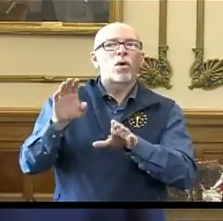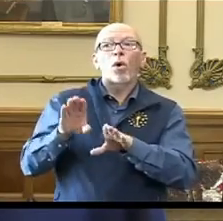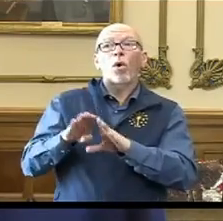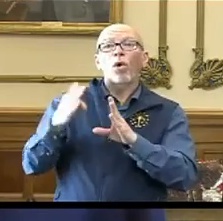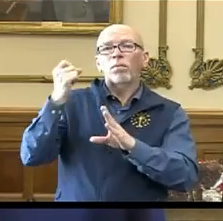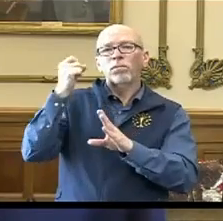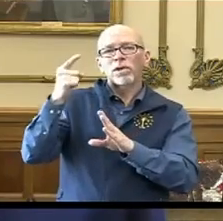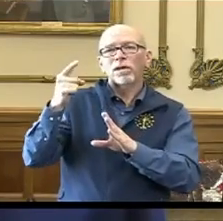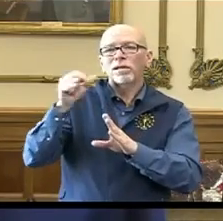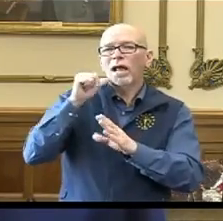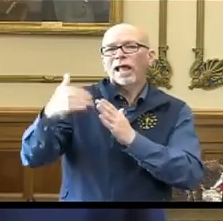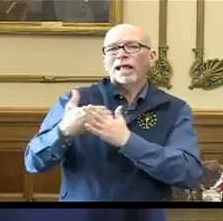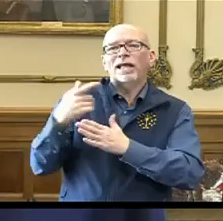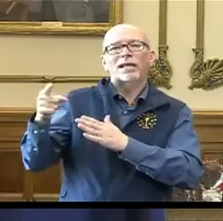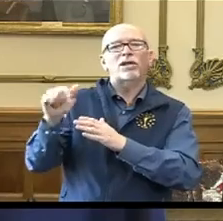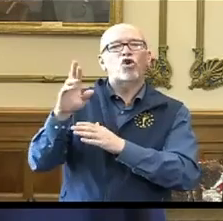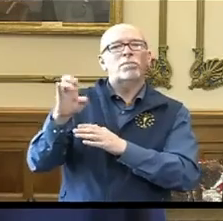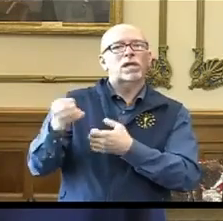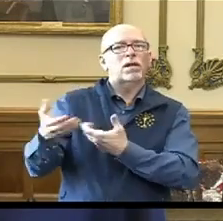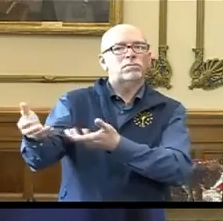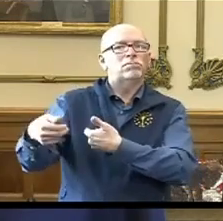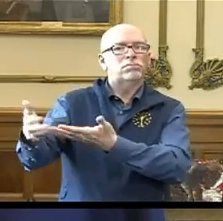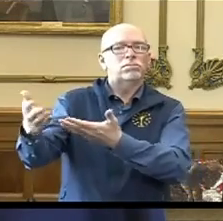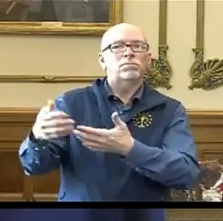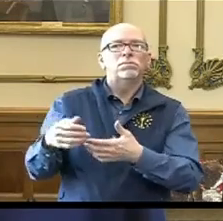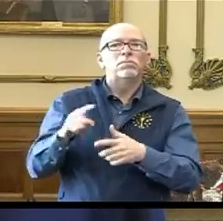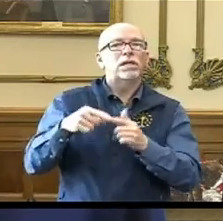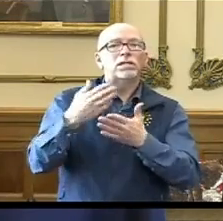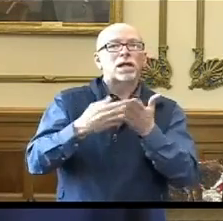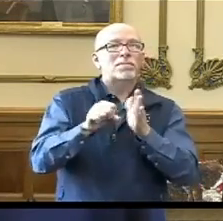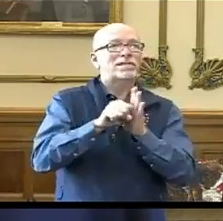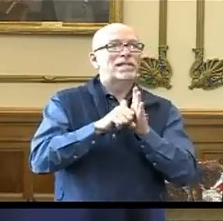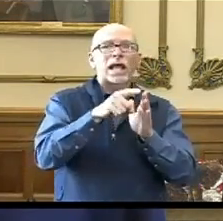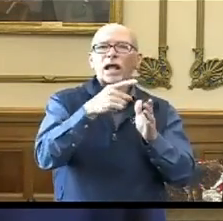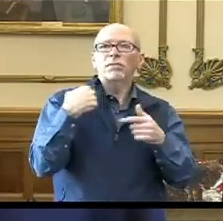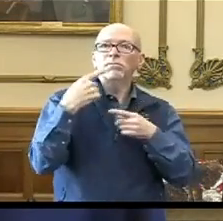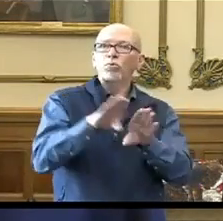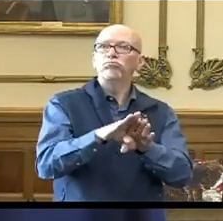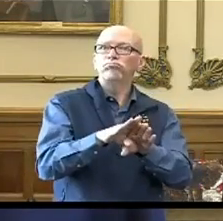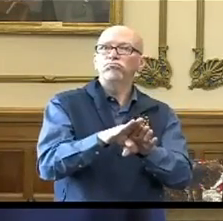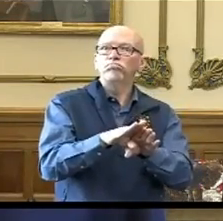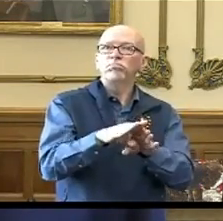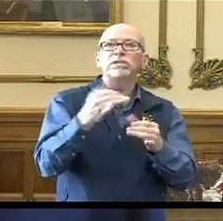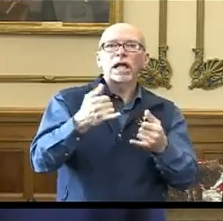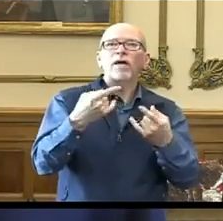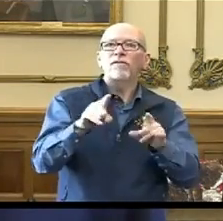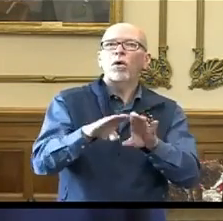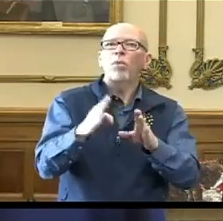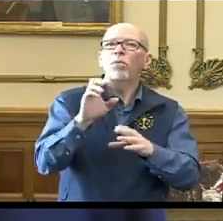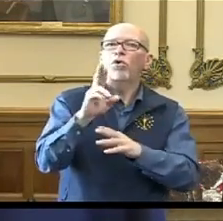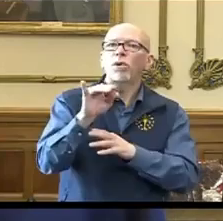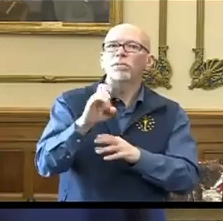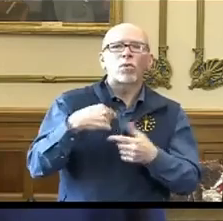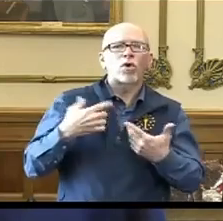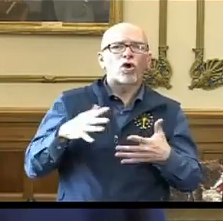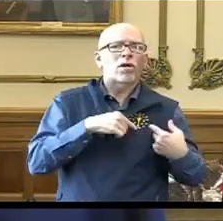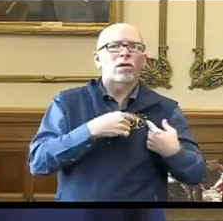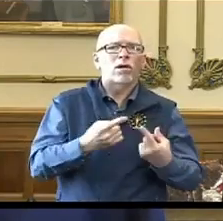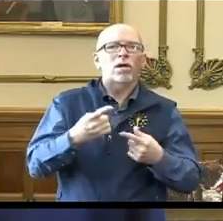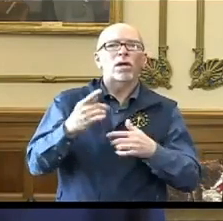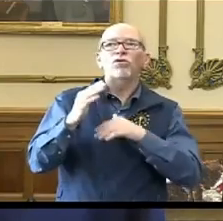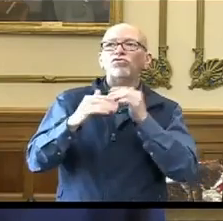that's occurred that I referred to. But some states are just getting to that point, or construction here. It may be different in other